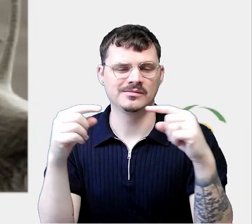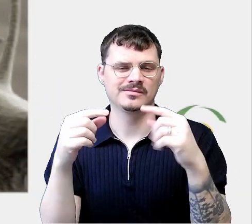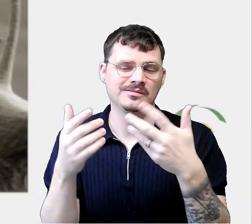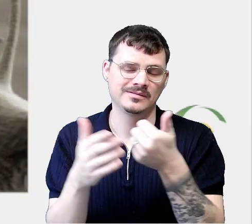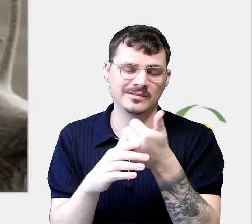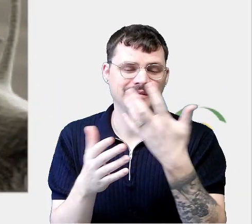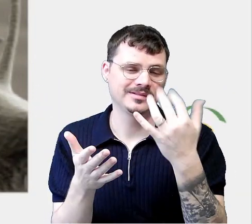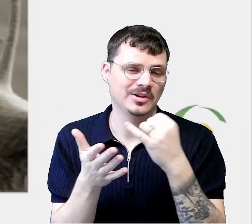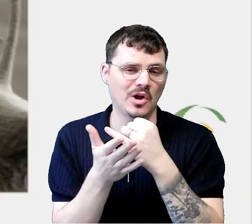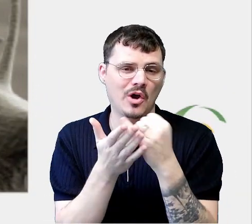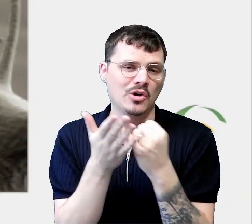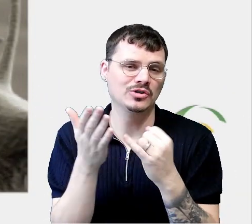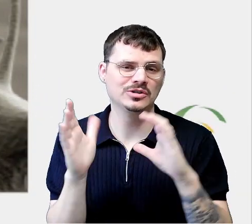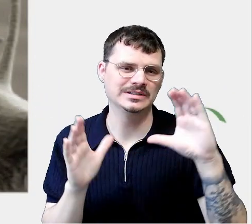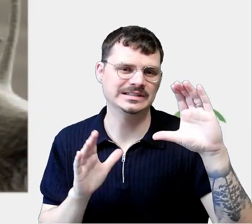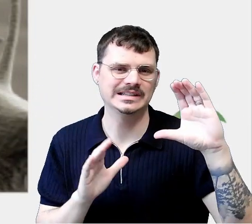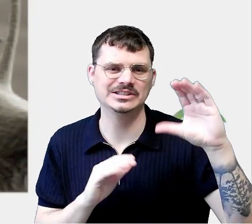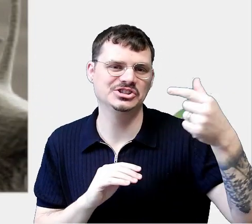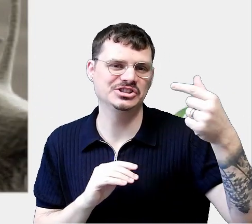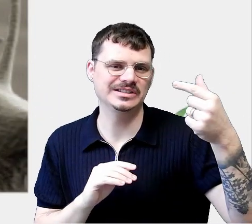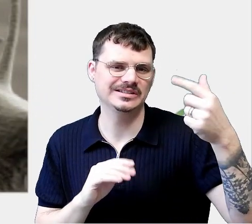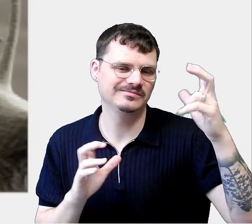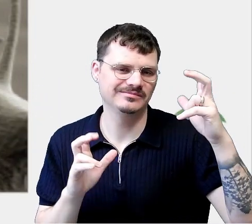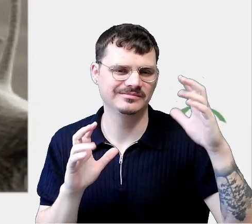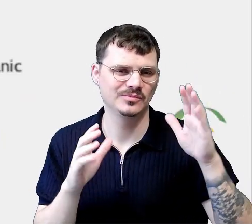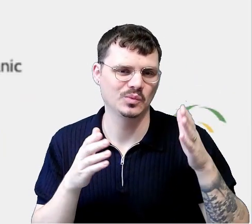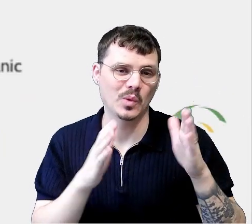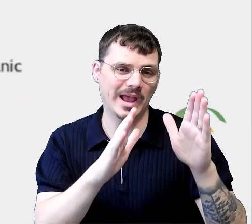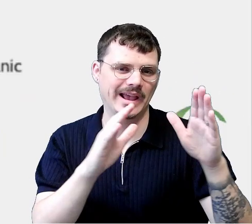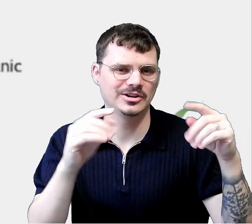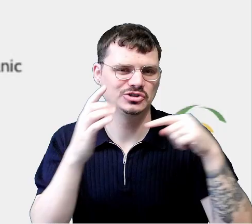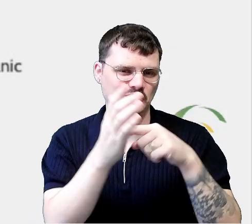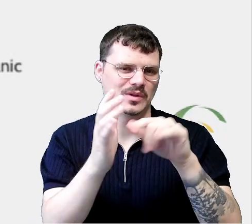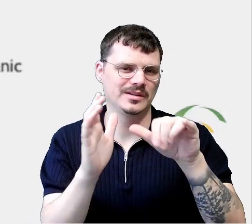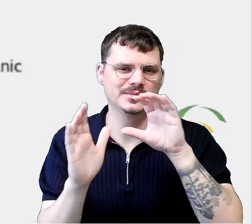artistic CG generated kind of a way.